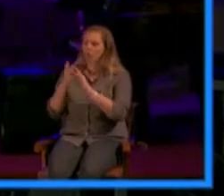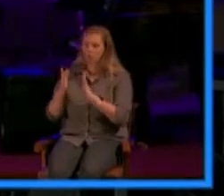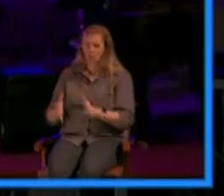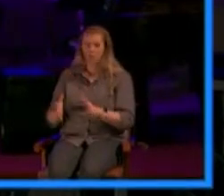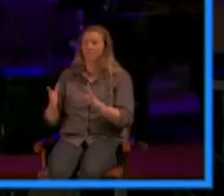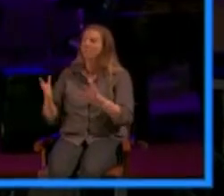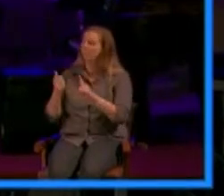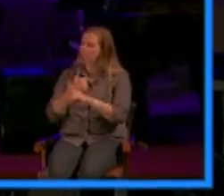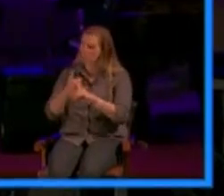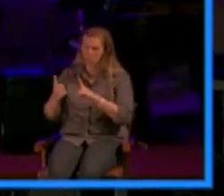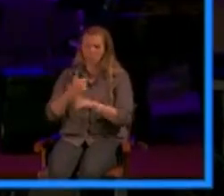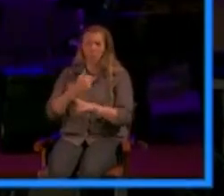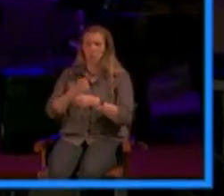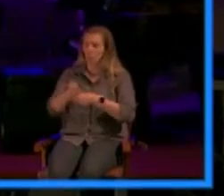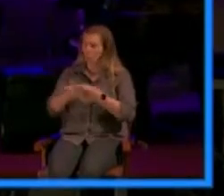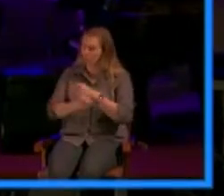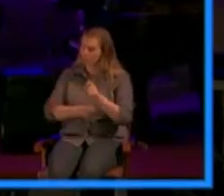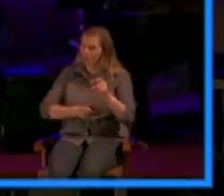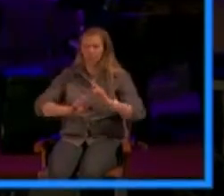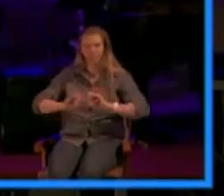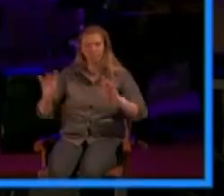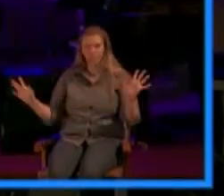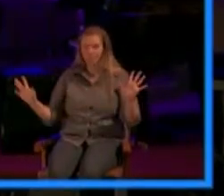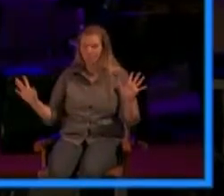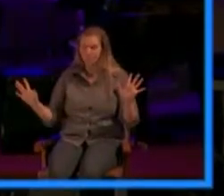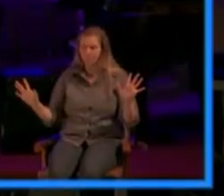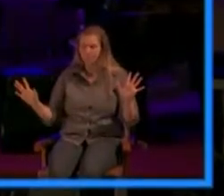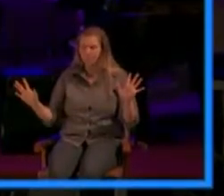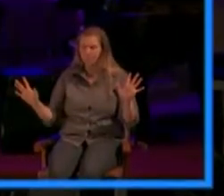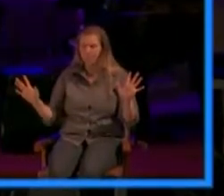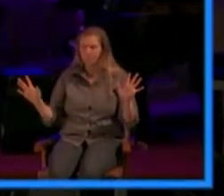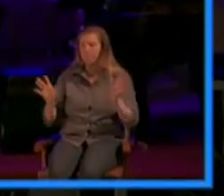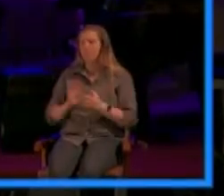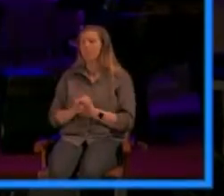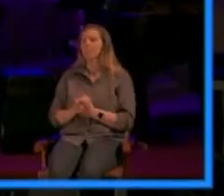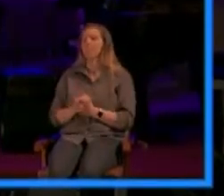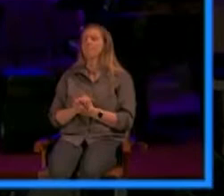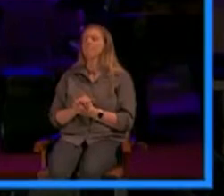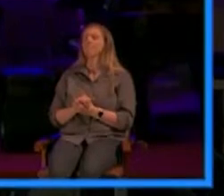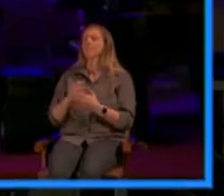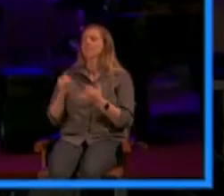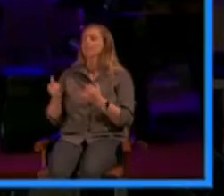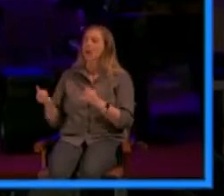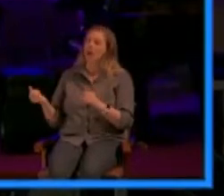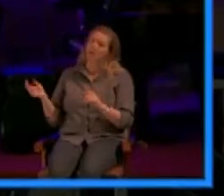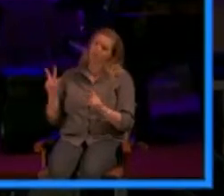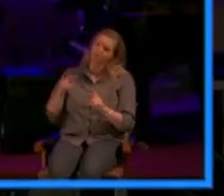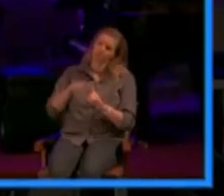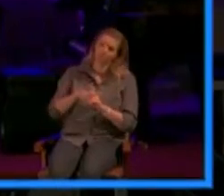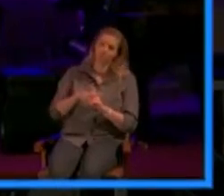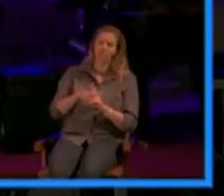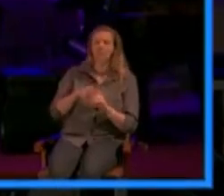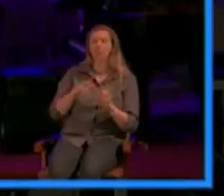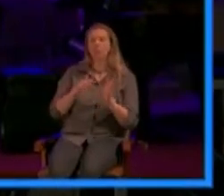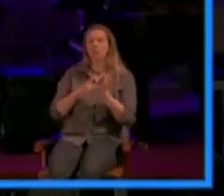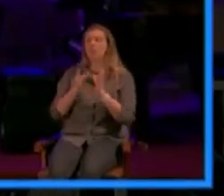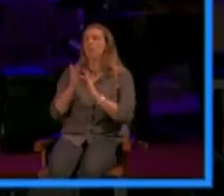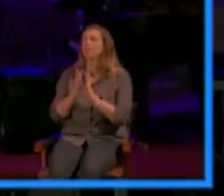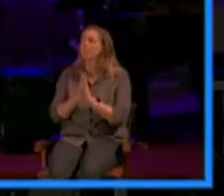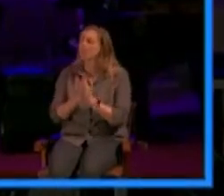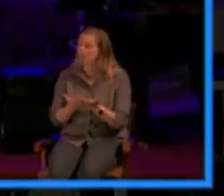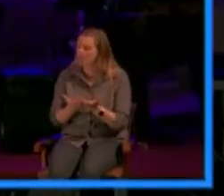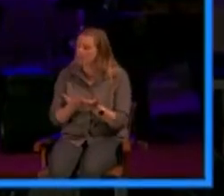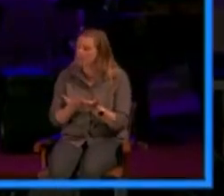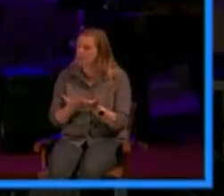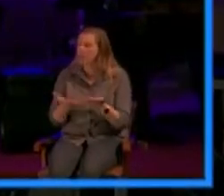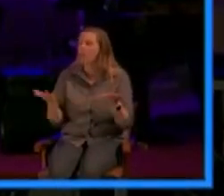and walk through, again, some biblical realities that will perhaps educate us a little bit. We hope to encourage